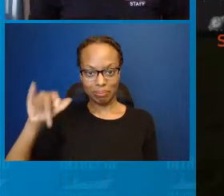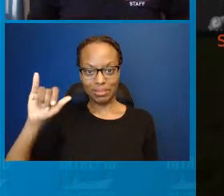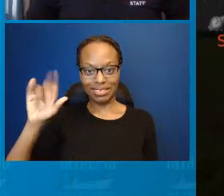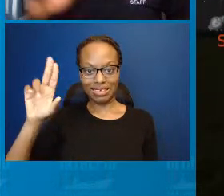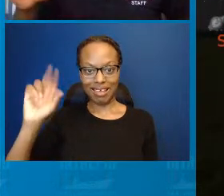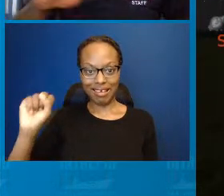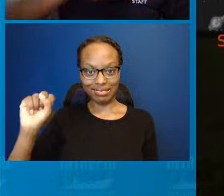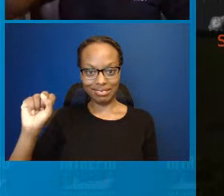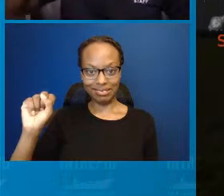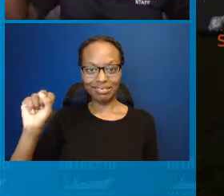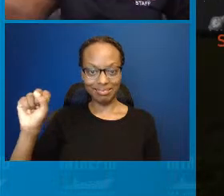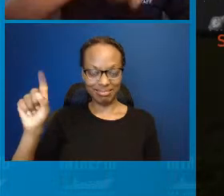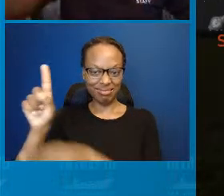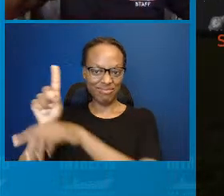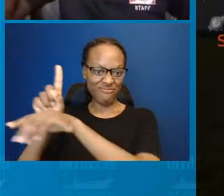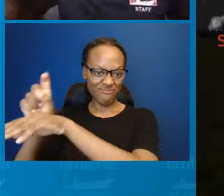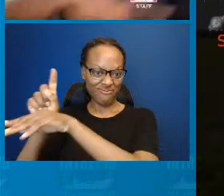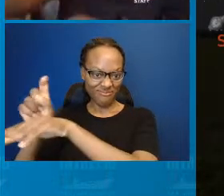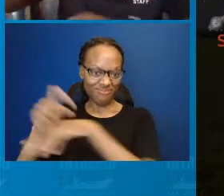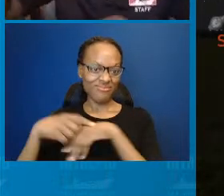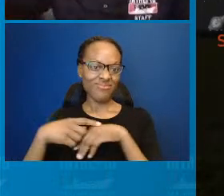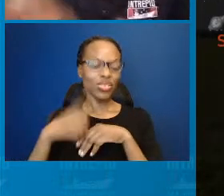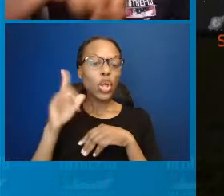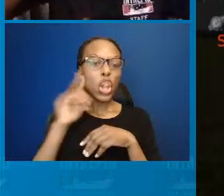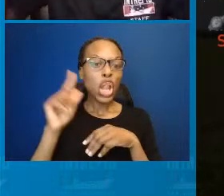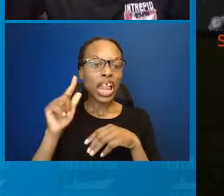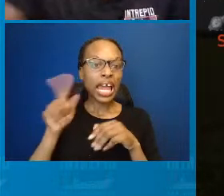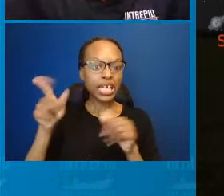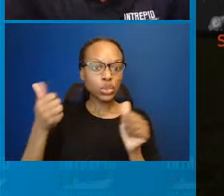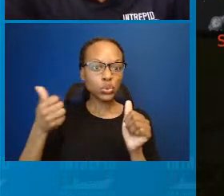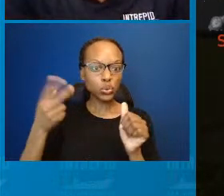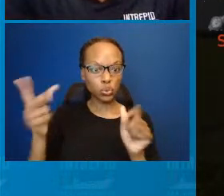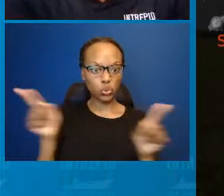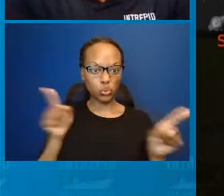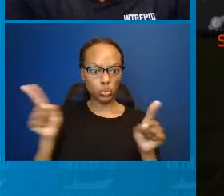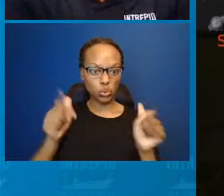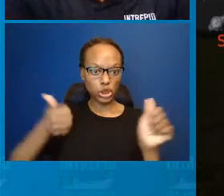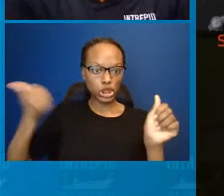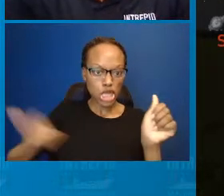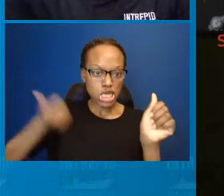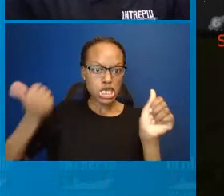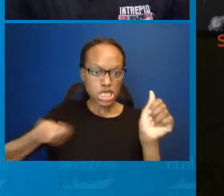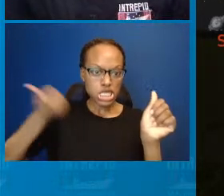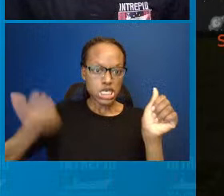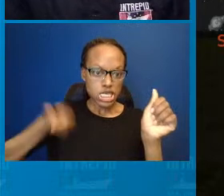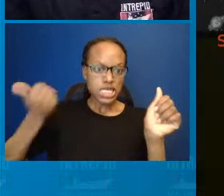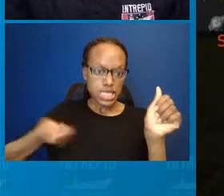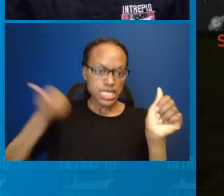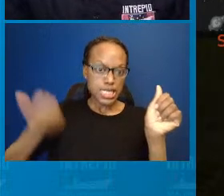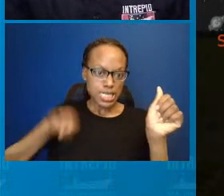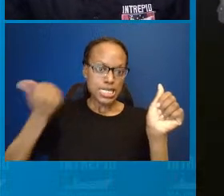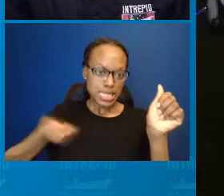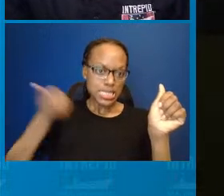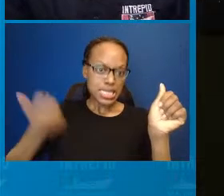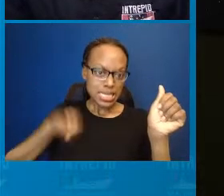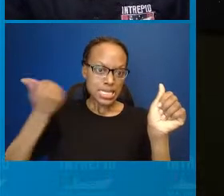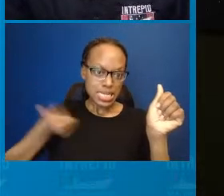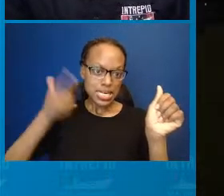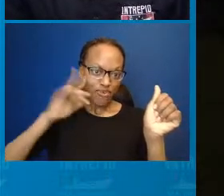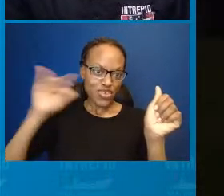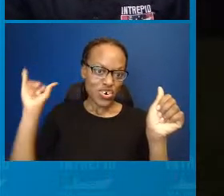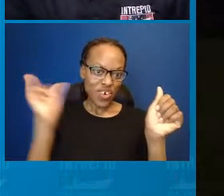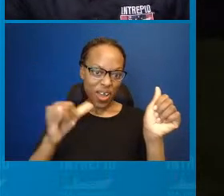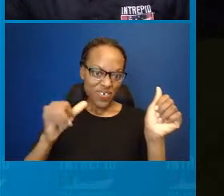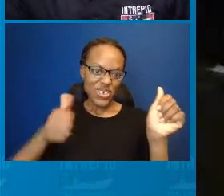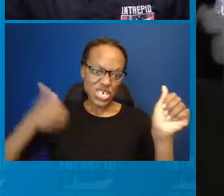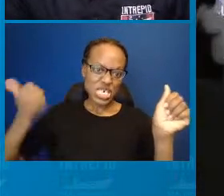opposite parts of the sky, chasing each other for all eternity, right? Now, there's one last story I want to tell